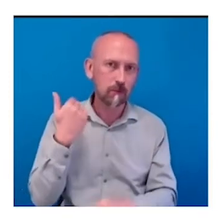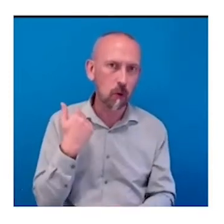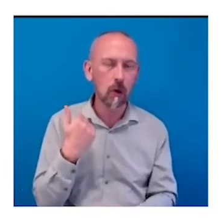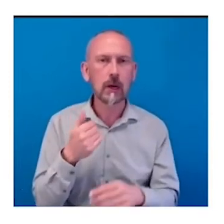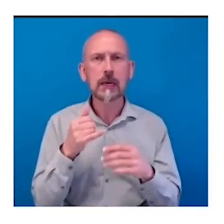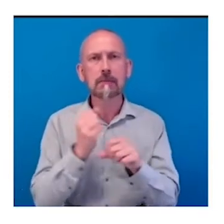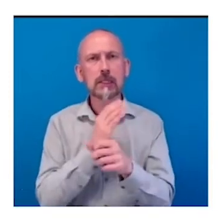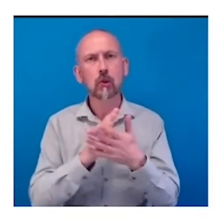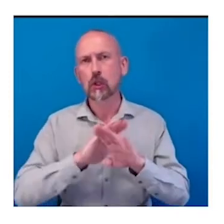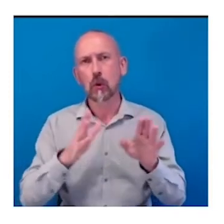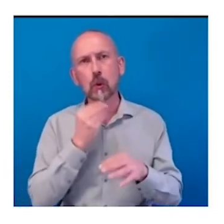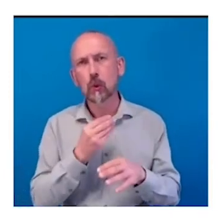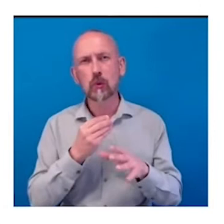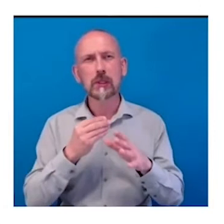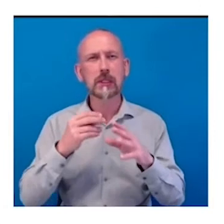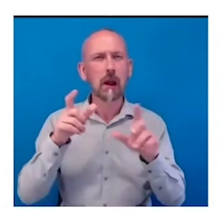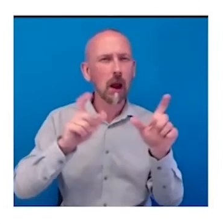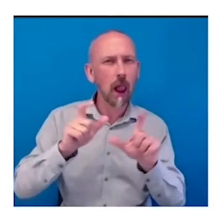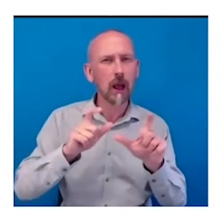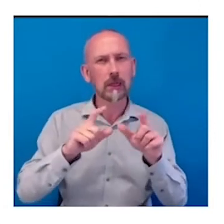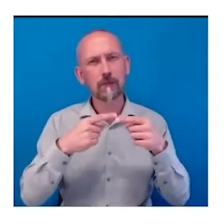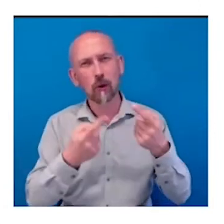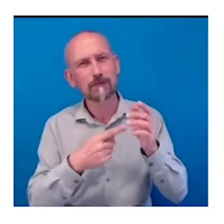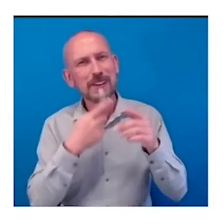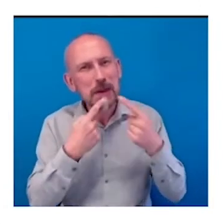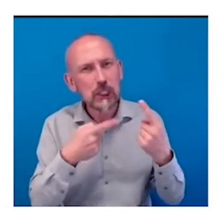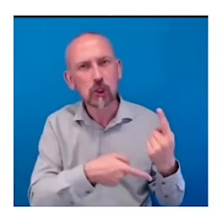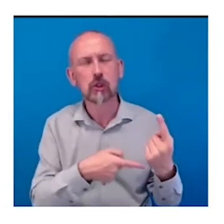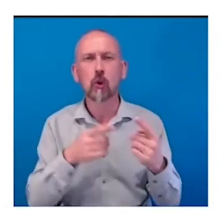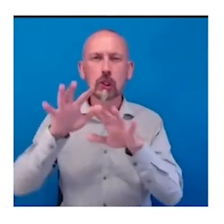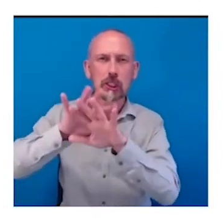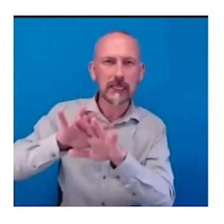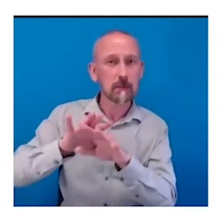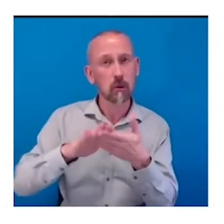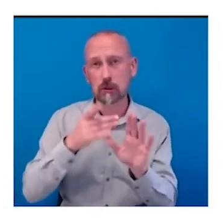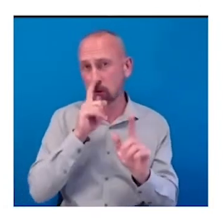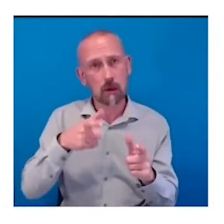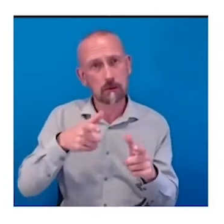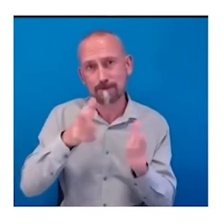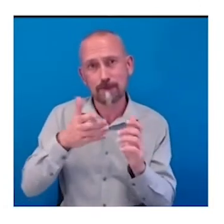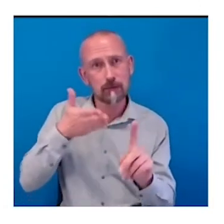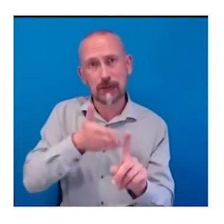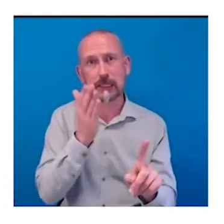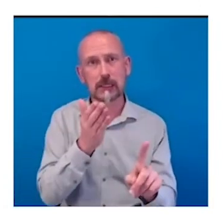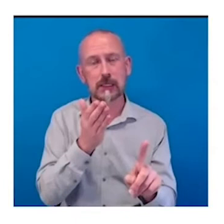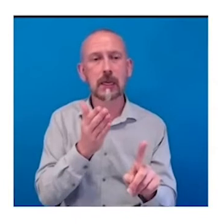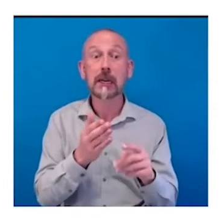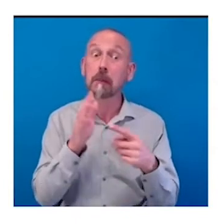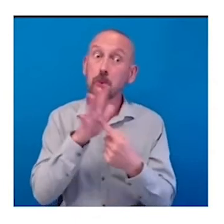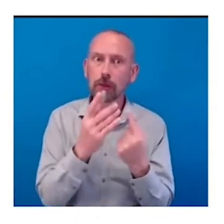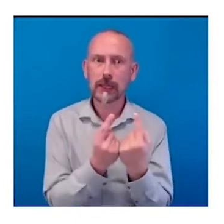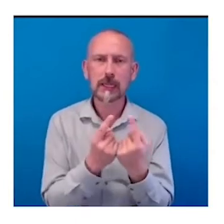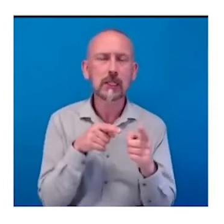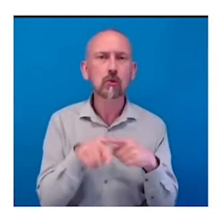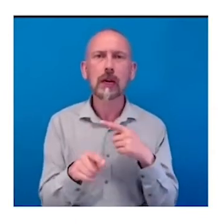shading to divide up data regions, because again, that won't be read back to someone. An important one is try to avoid merging data or